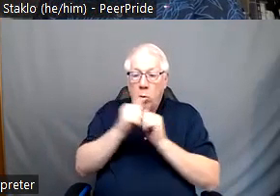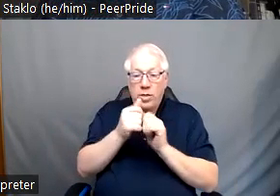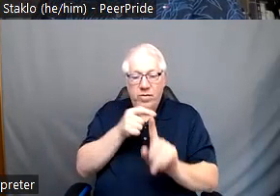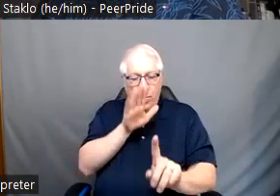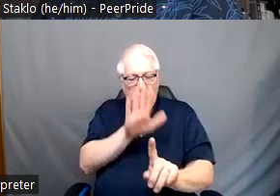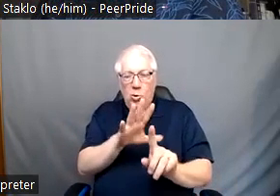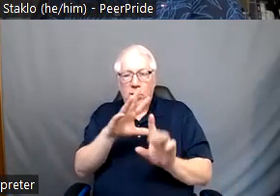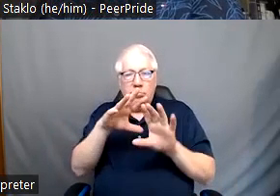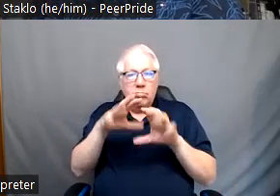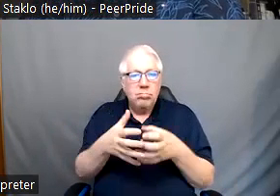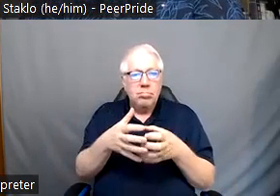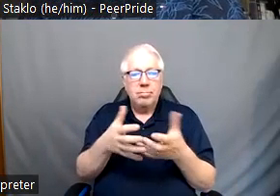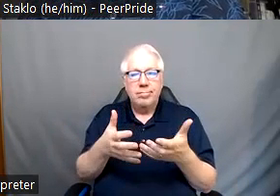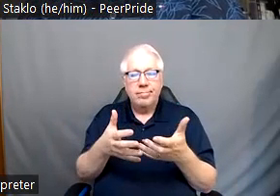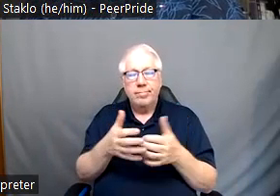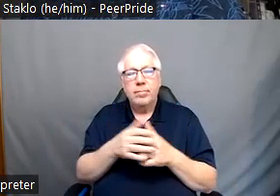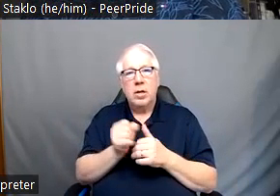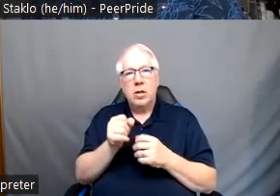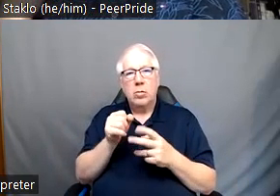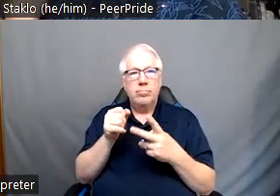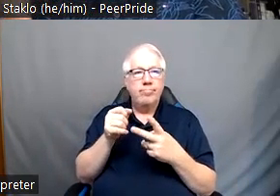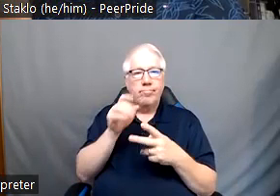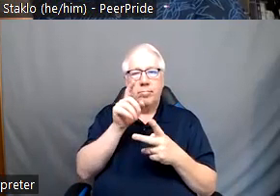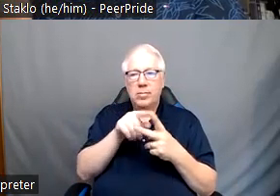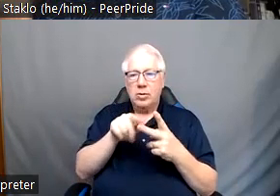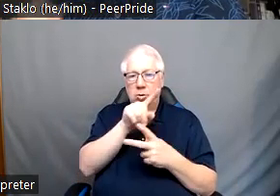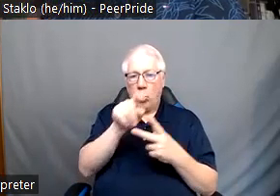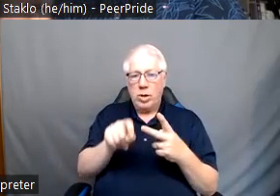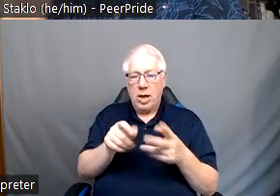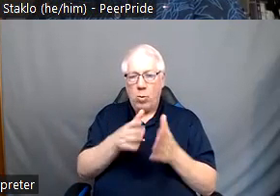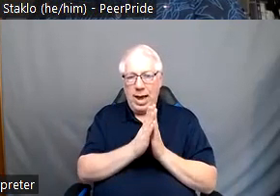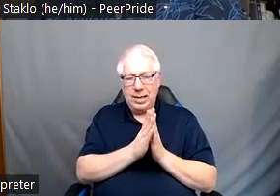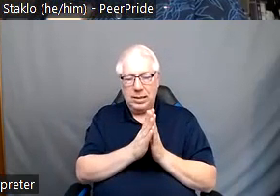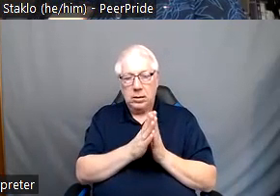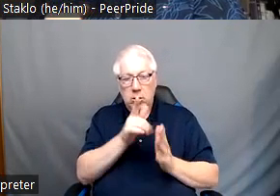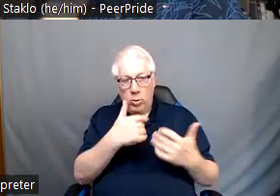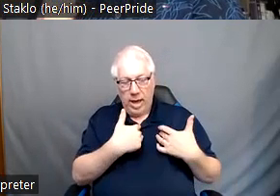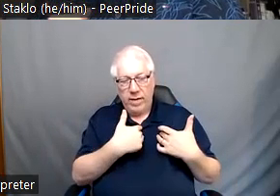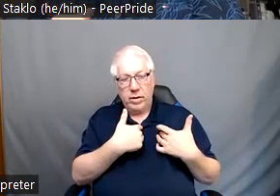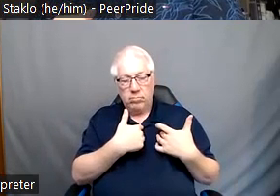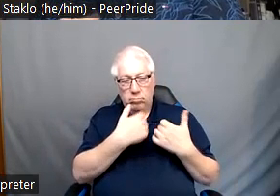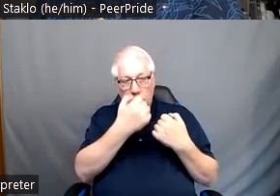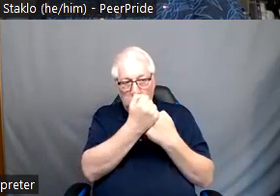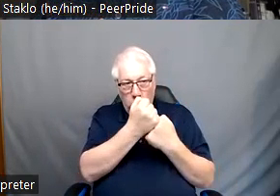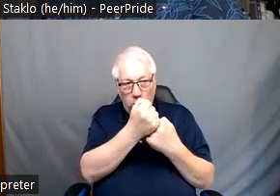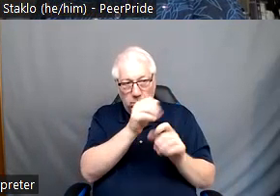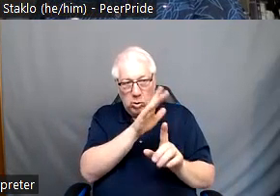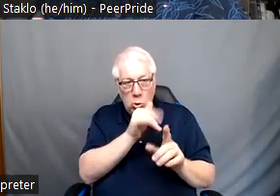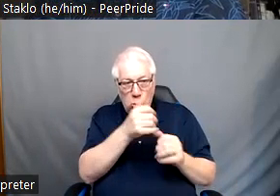population within your own age group. So those are the two questions that I would always ask, to try to identify who's in their